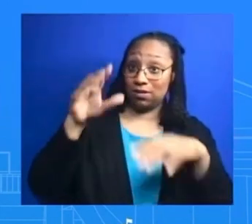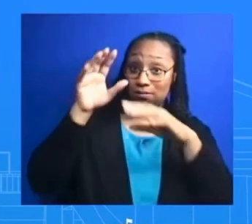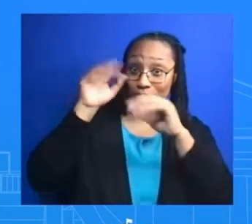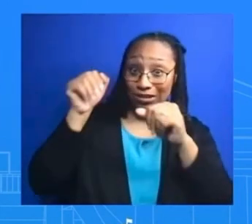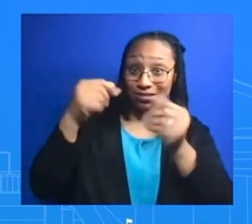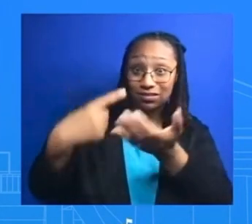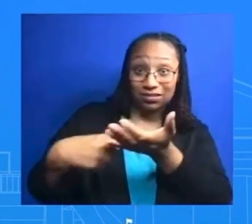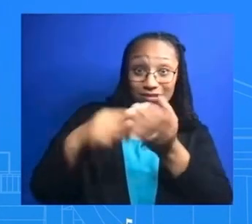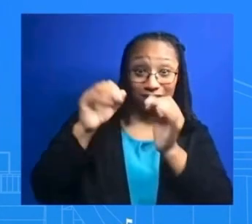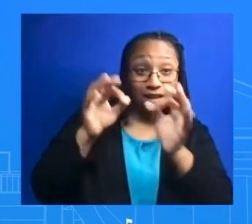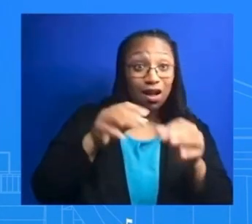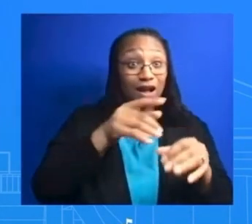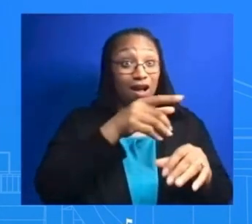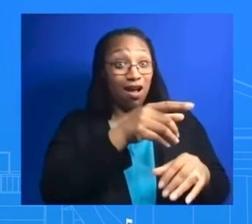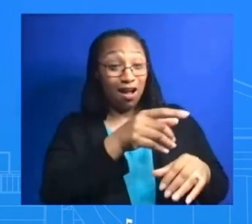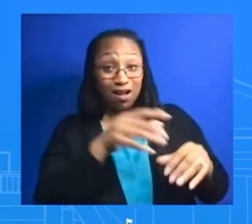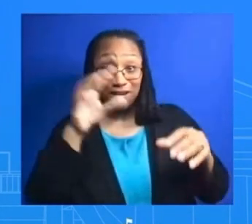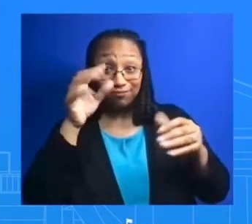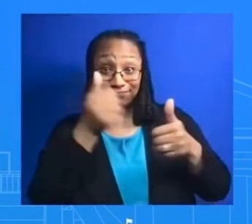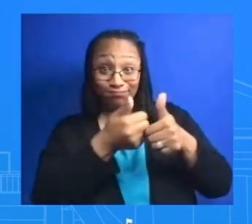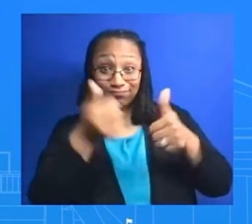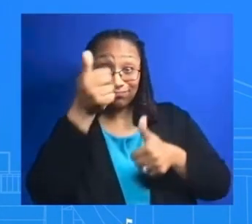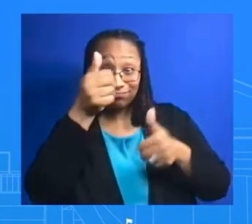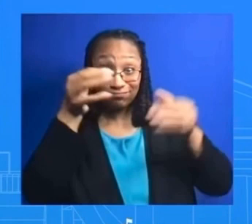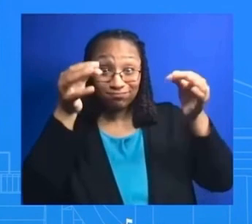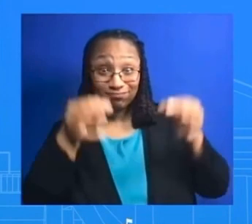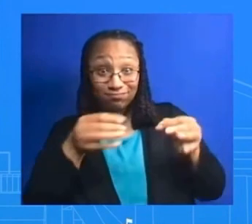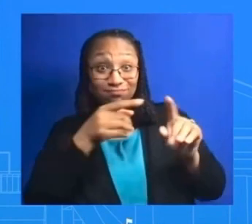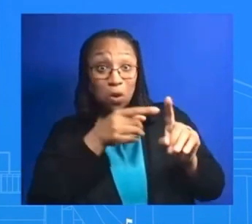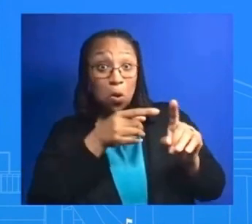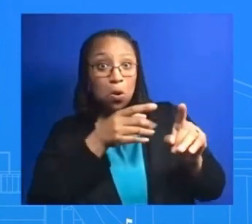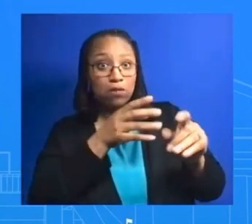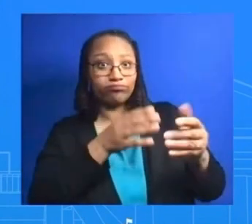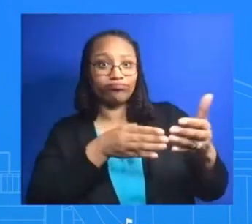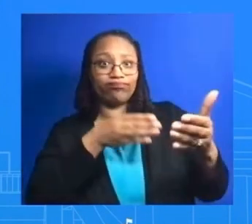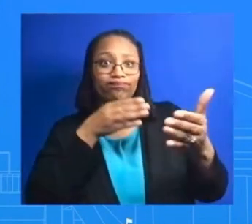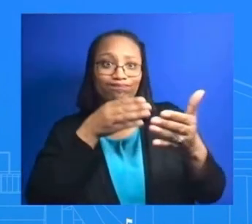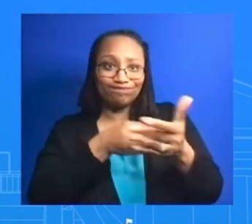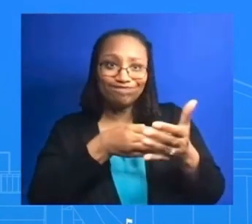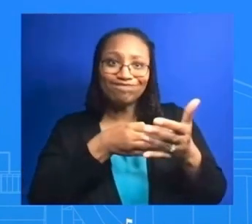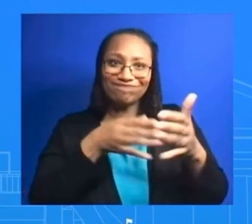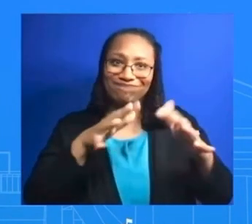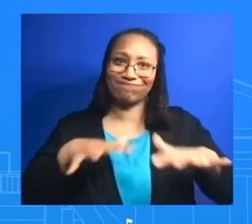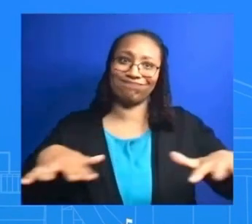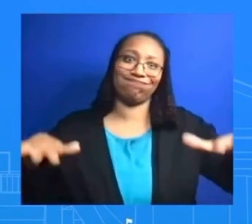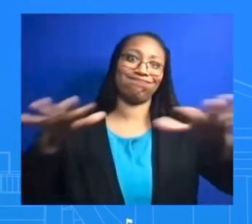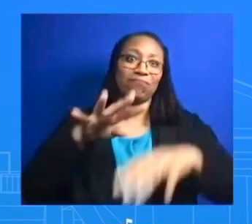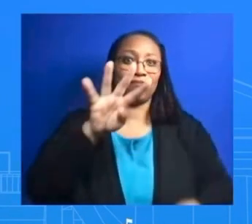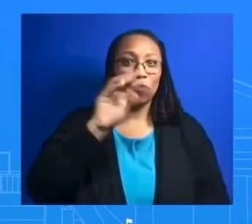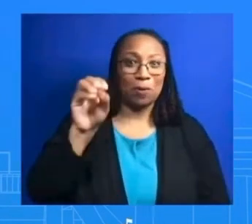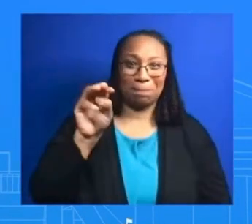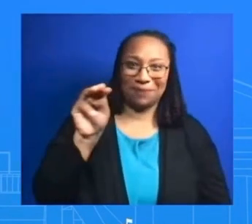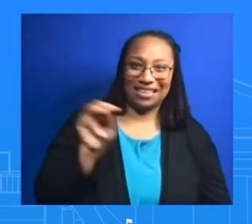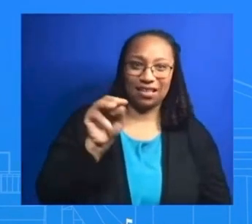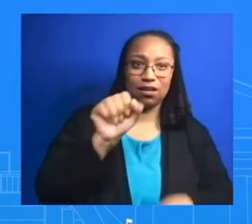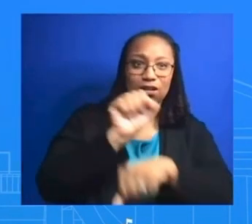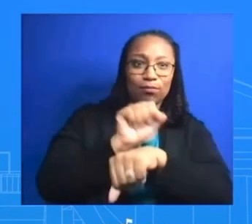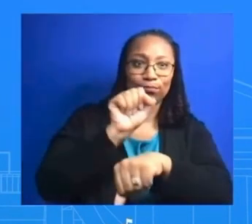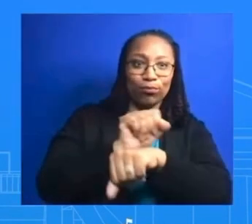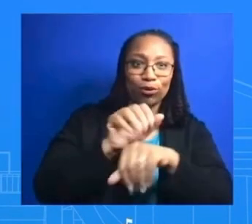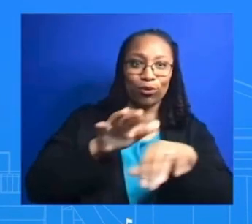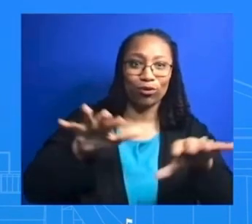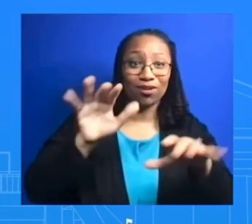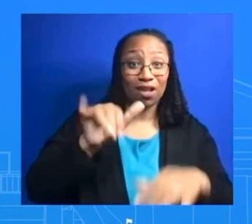families. Let's be clear about who would have benefited from the president's student debt relief plan.